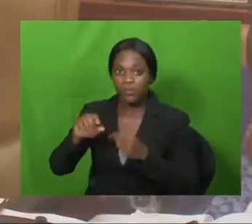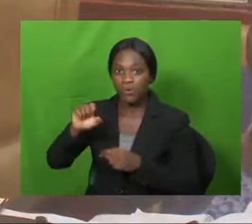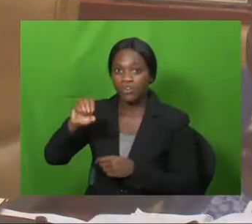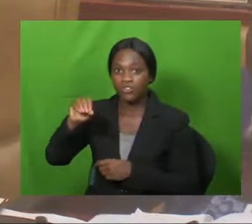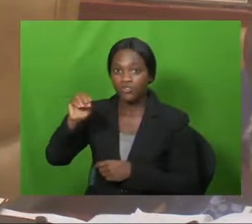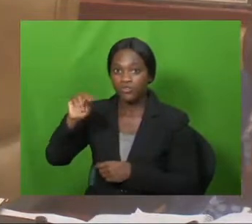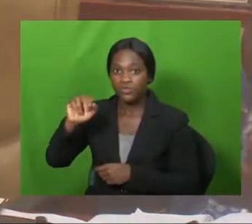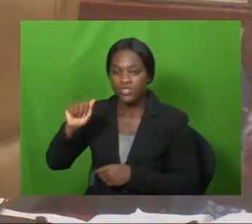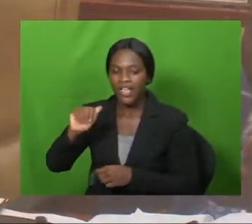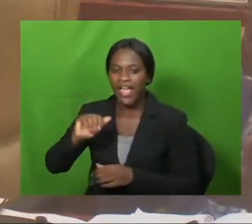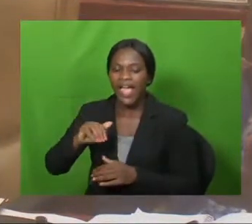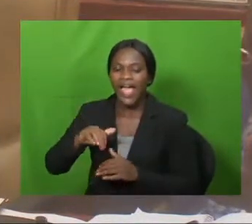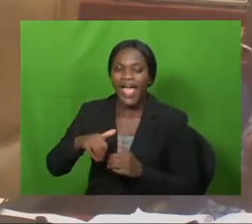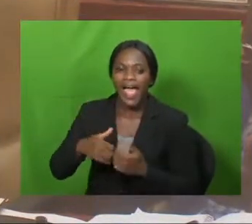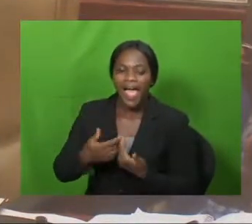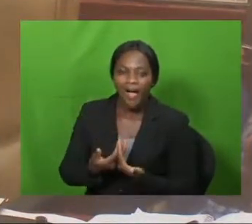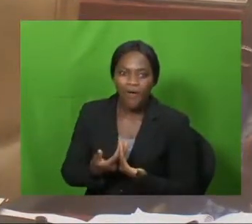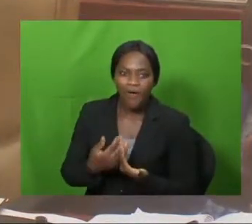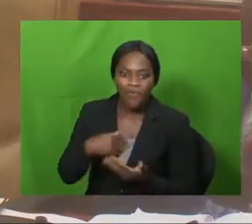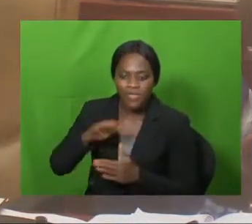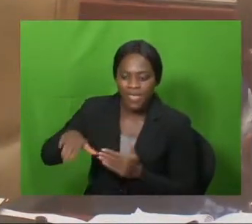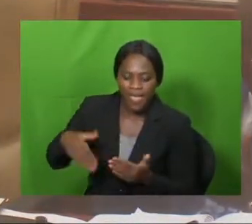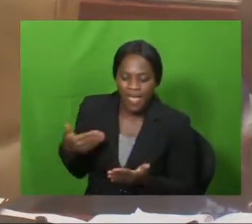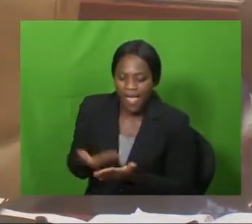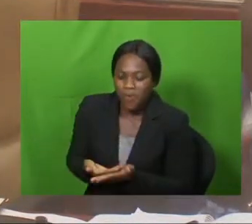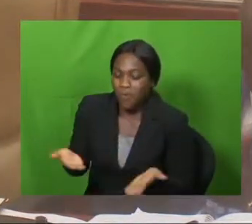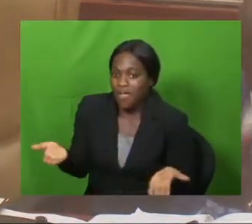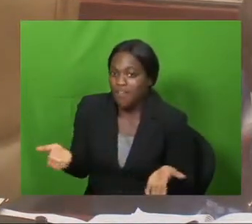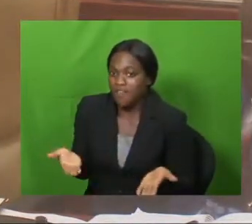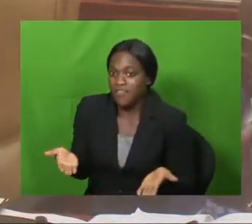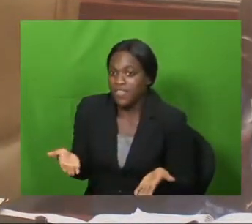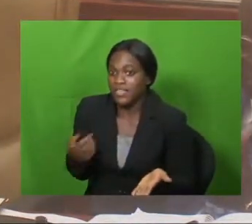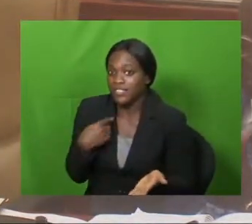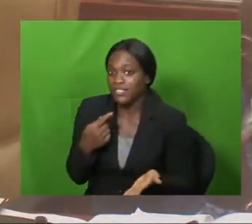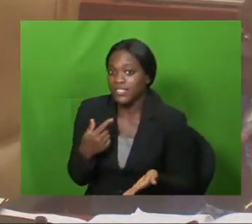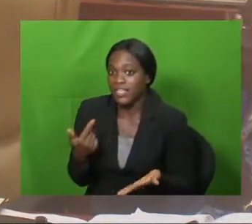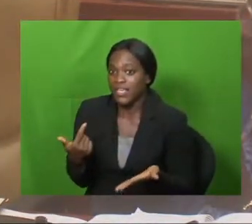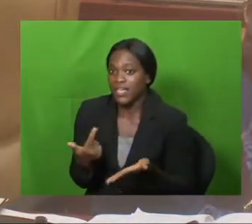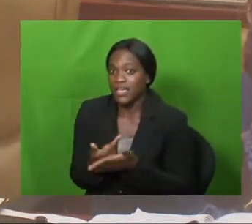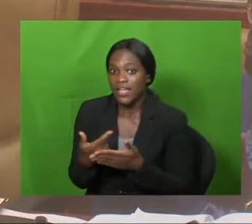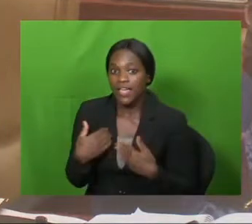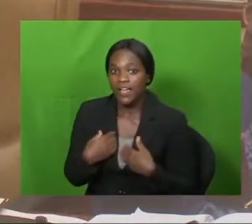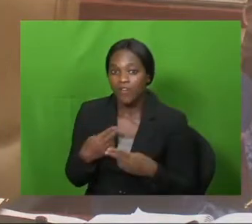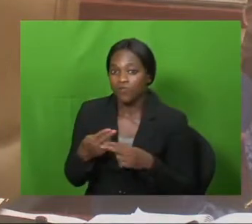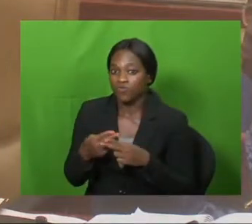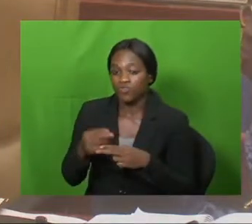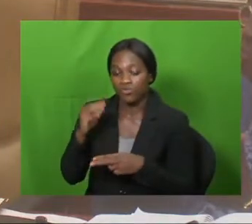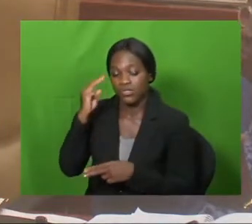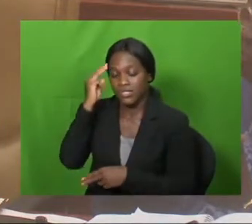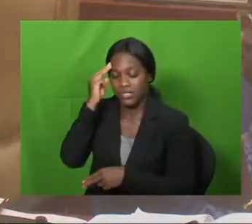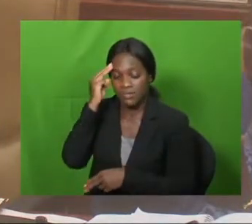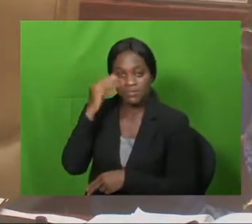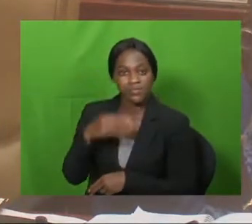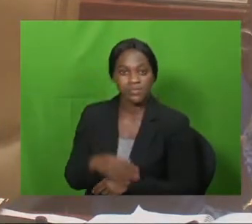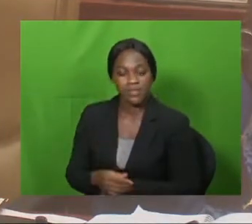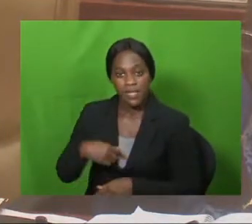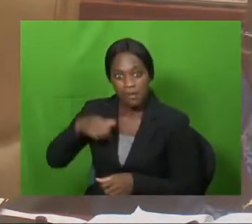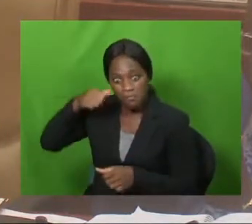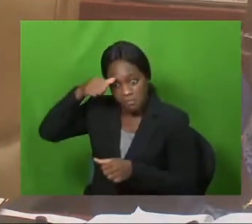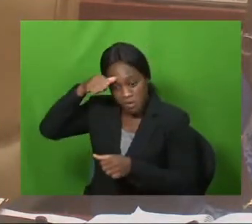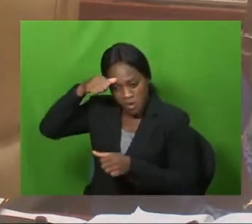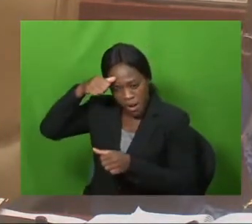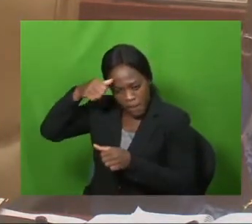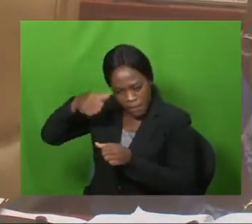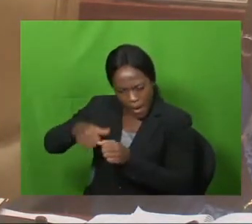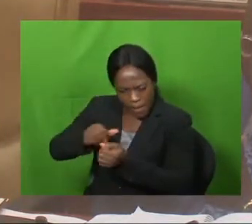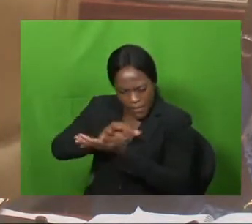this position is that Ghanaians really do have a short memory. I remember vividly what we